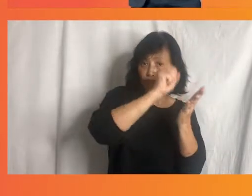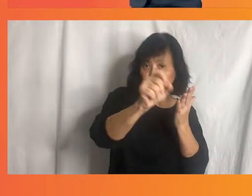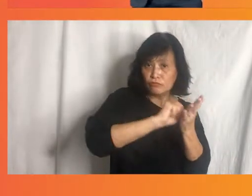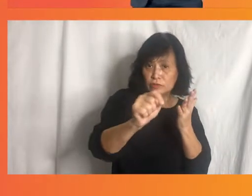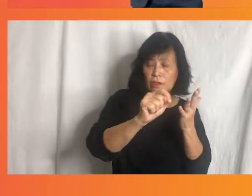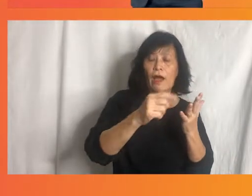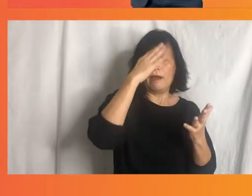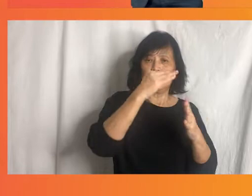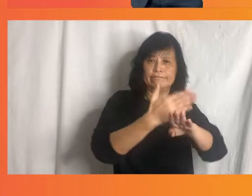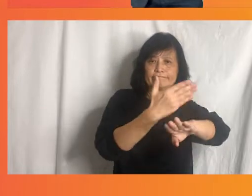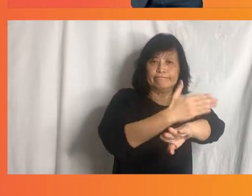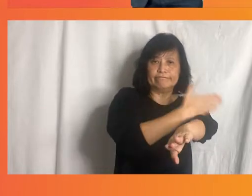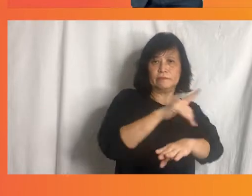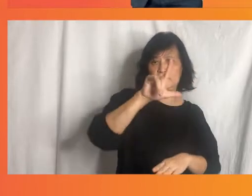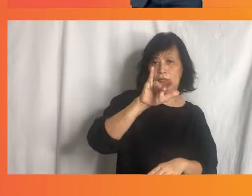their literacy skills.